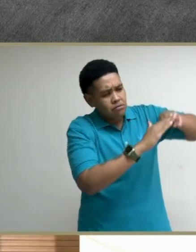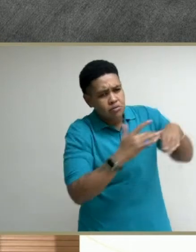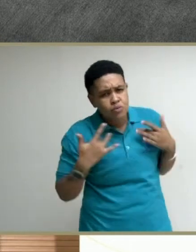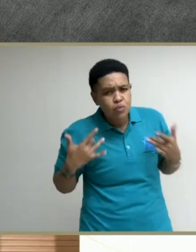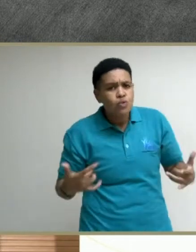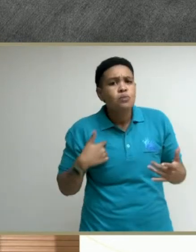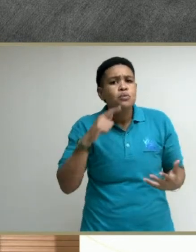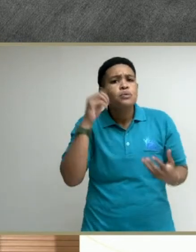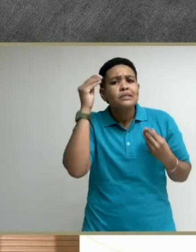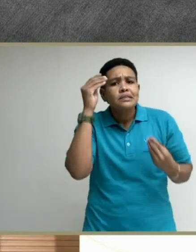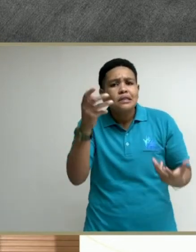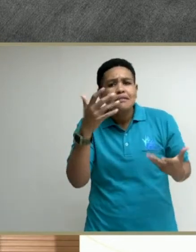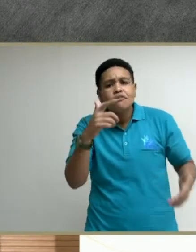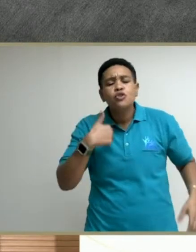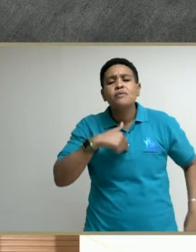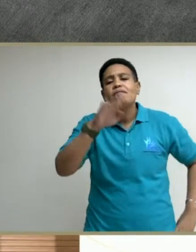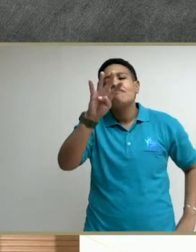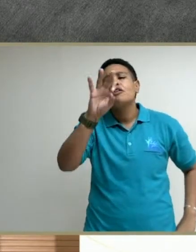said before, we have